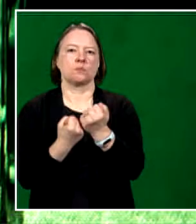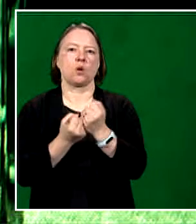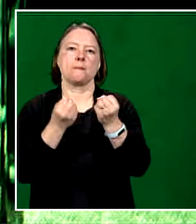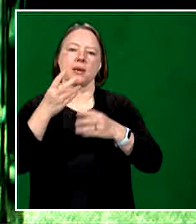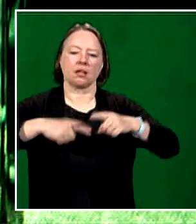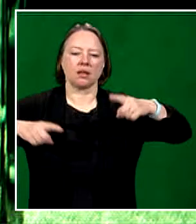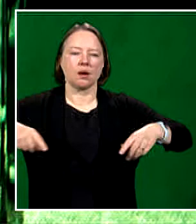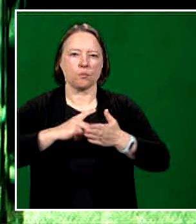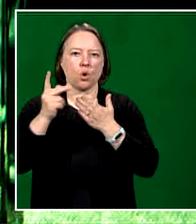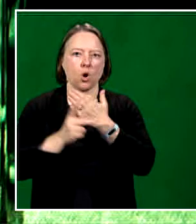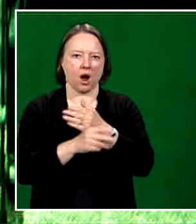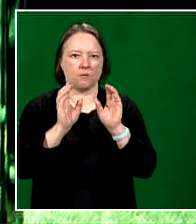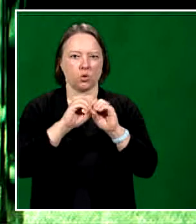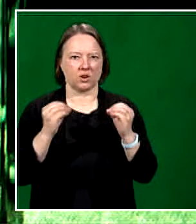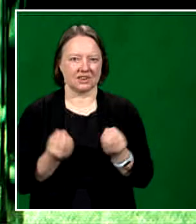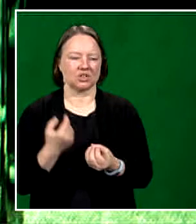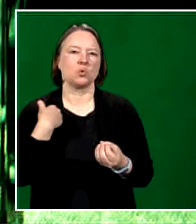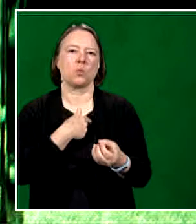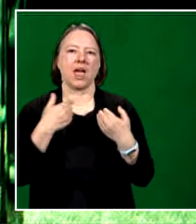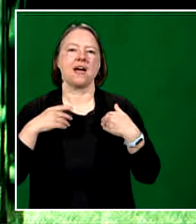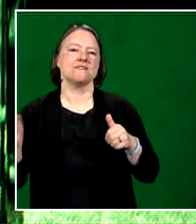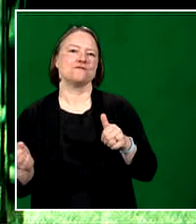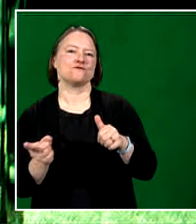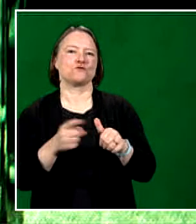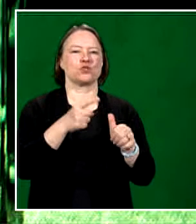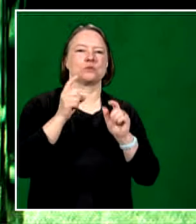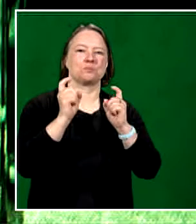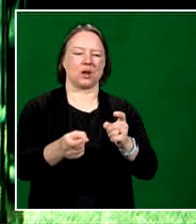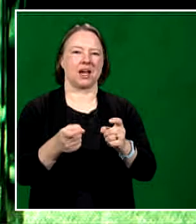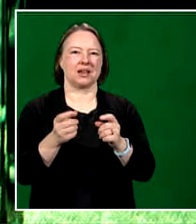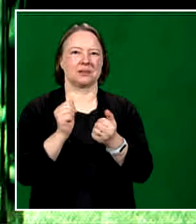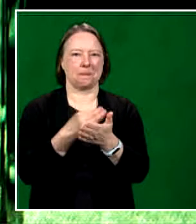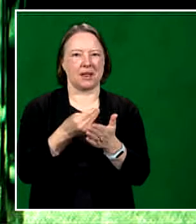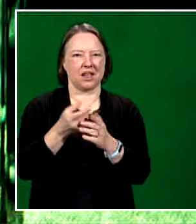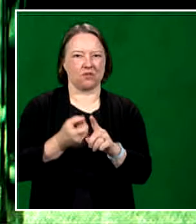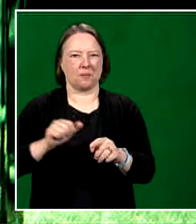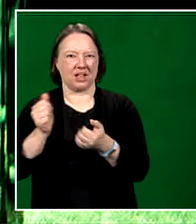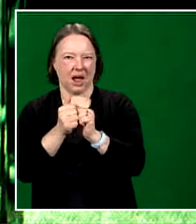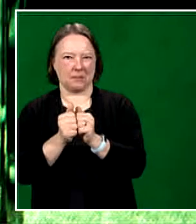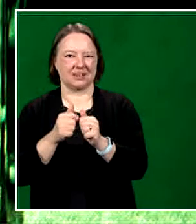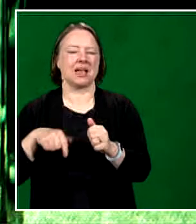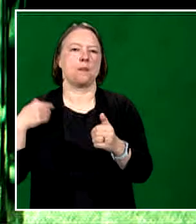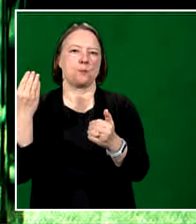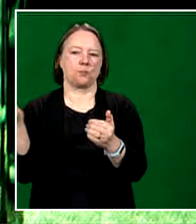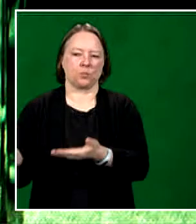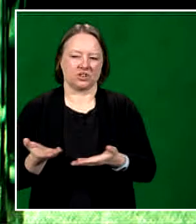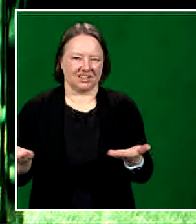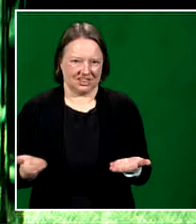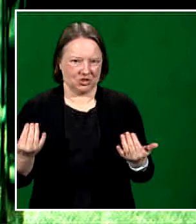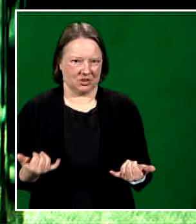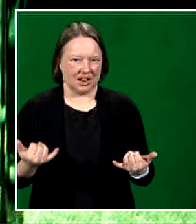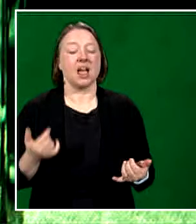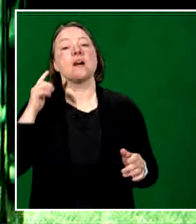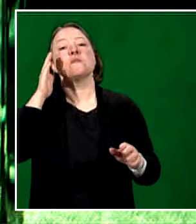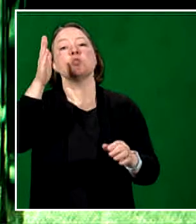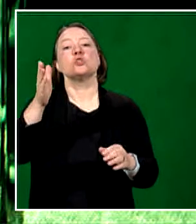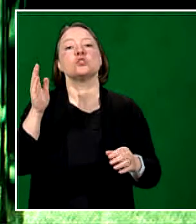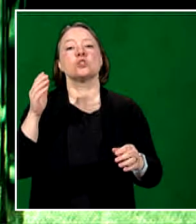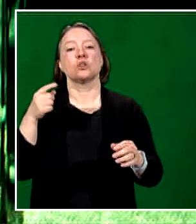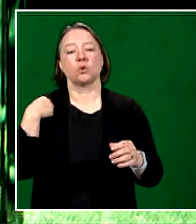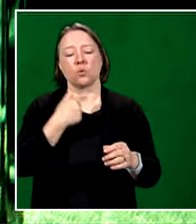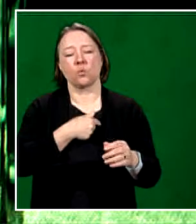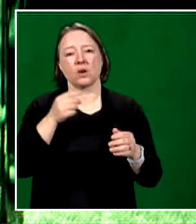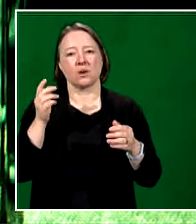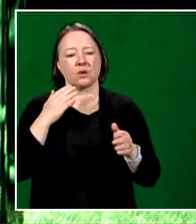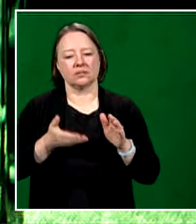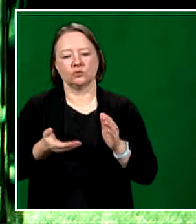programs and organizations, we've secured our first prize money from a pitch competition, bringing us to where we are today. In the future, our goals are to optimize our